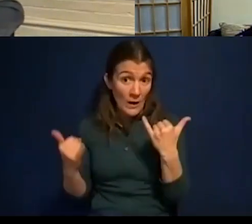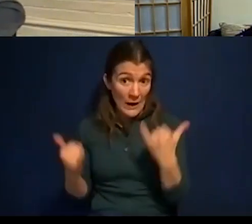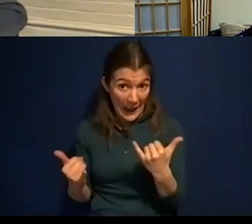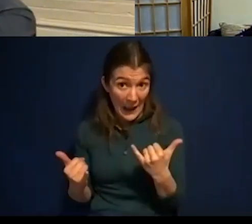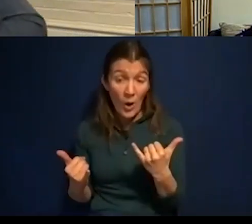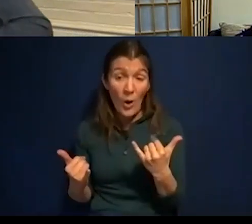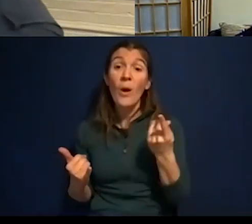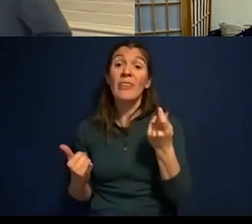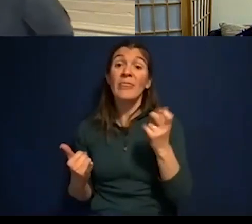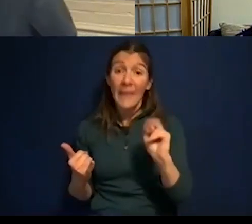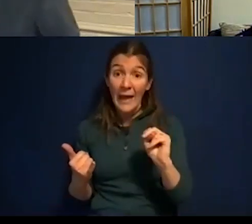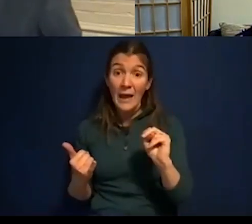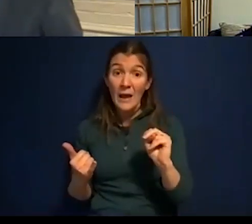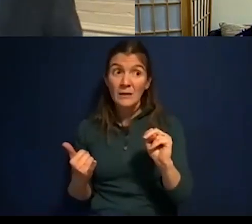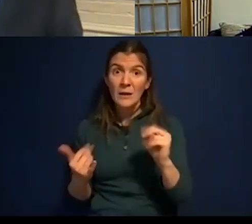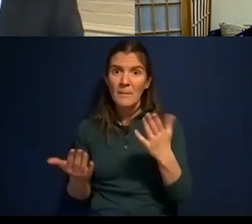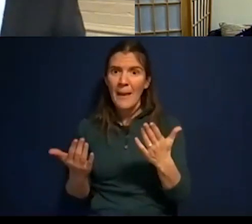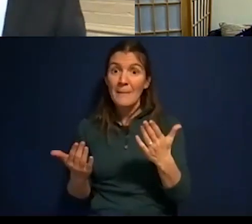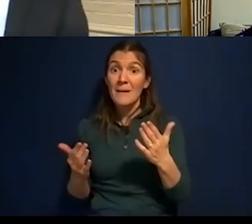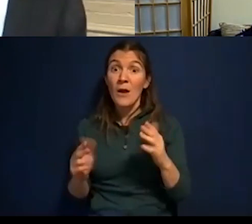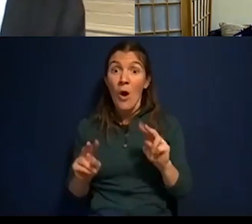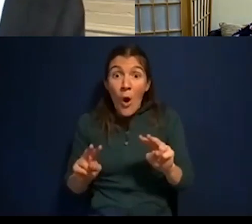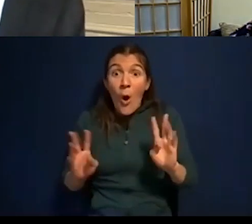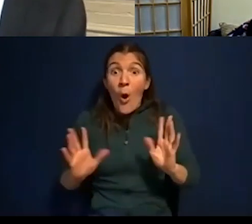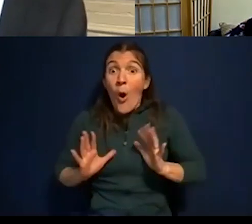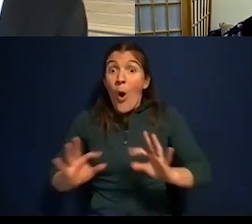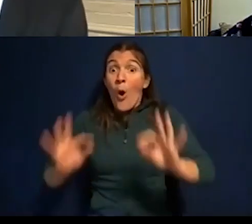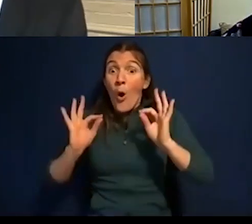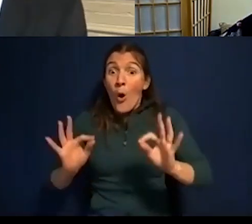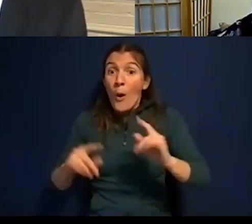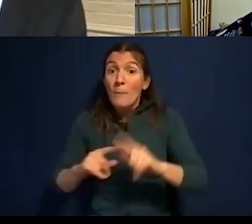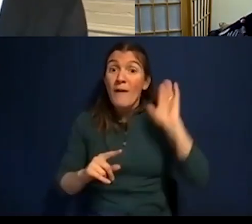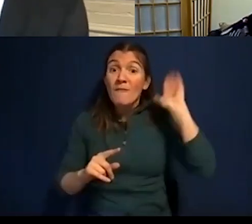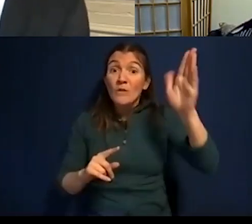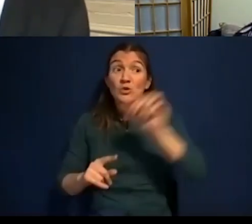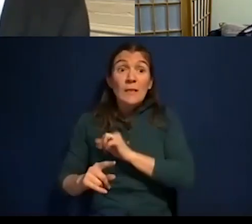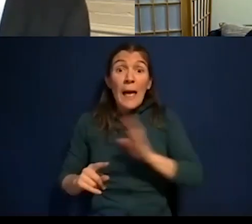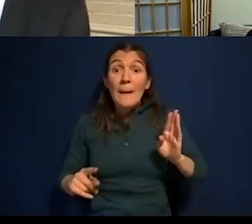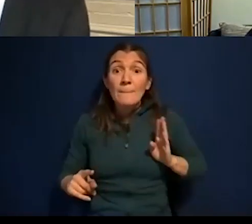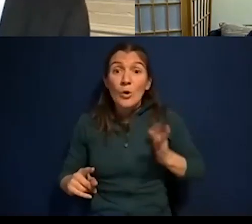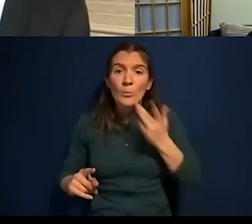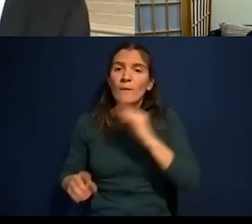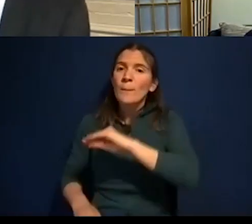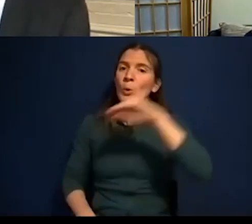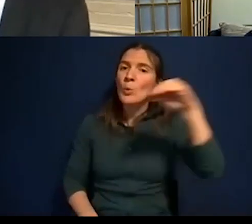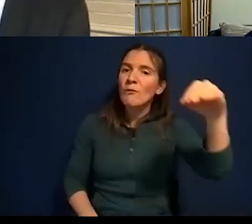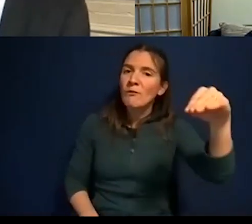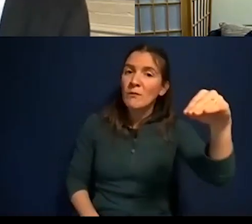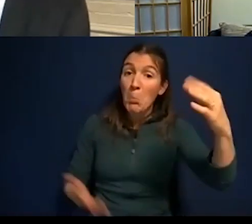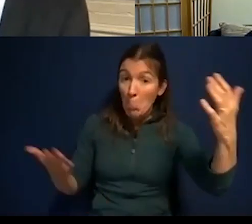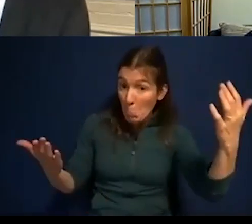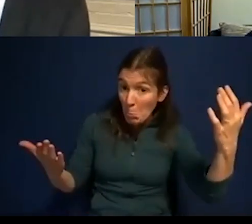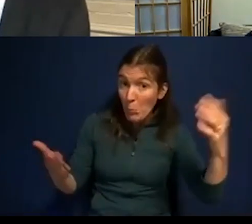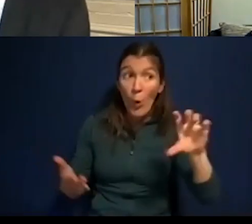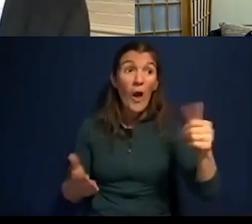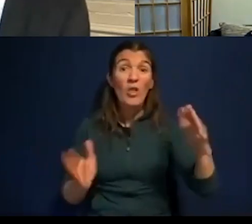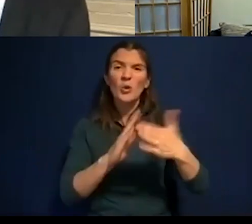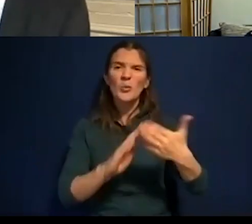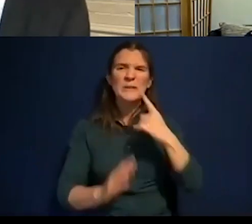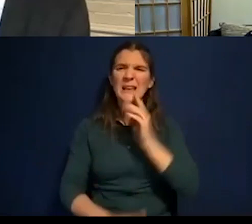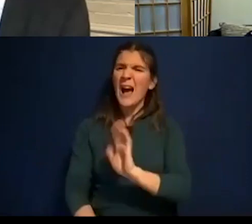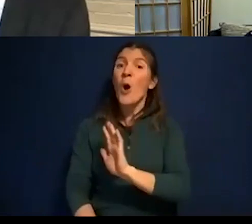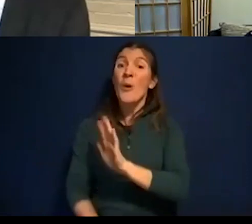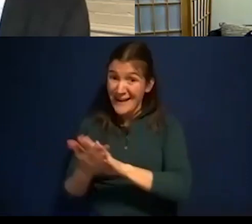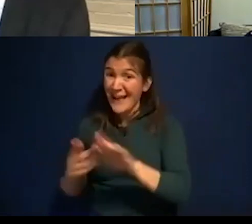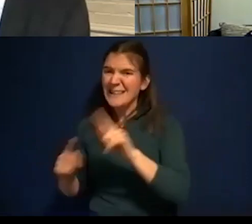that the sculpture might be well received, but there might be a future select board or a, you know, a group of people in the community who say, you know, that's